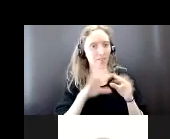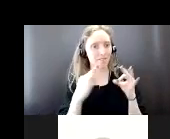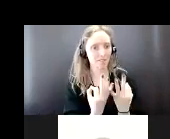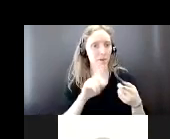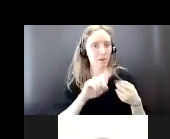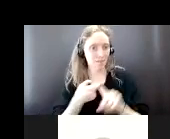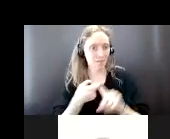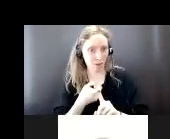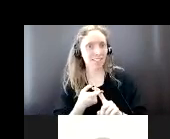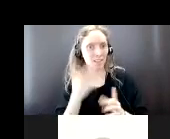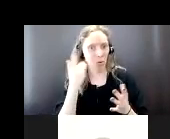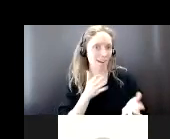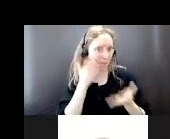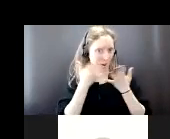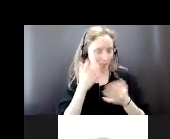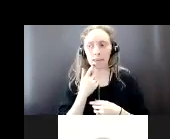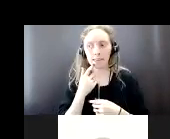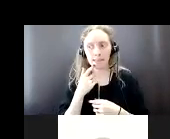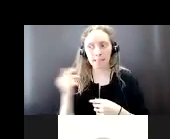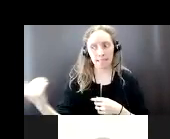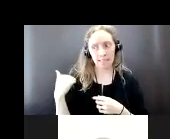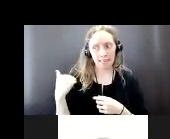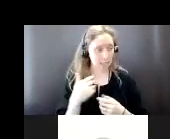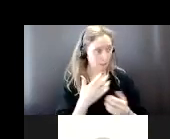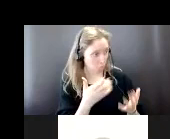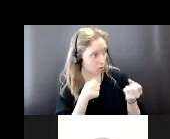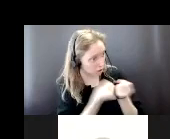fraud, you've lost all this money and the fraudster says to you,